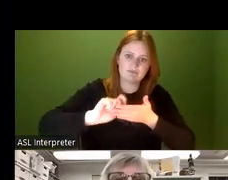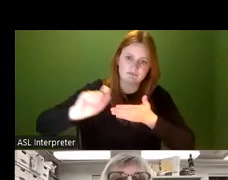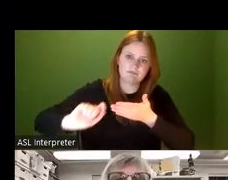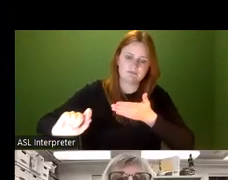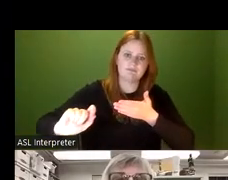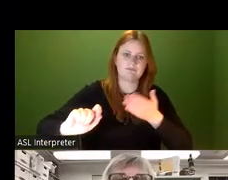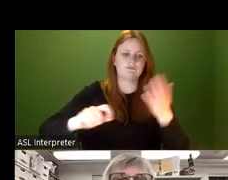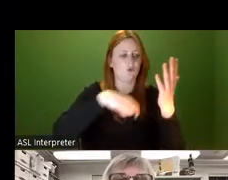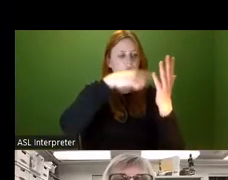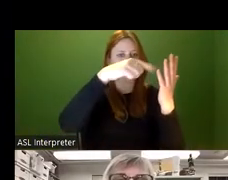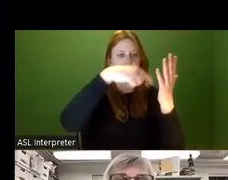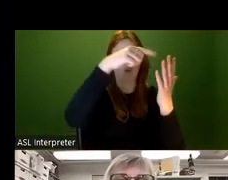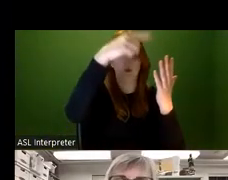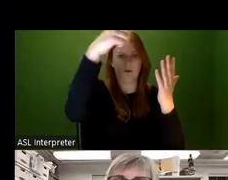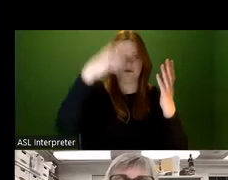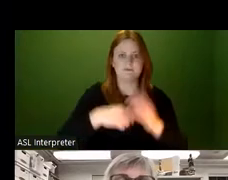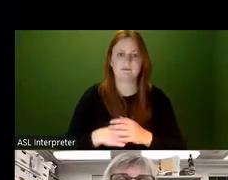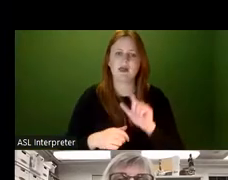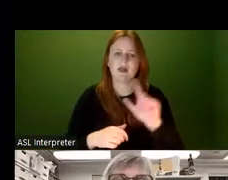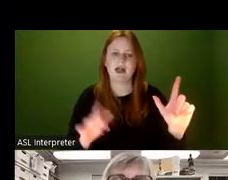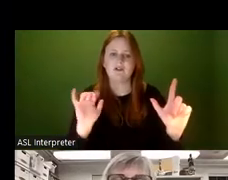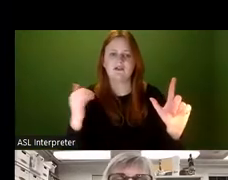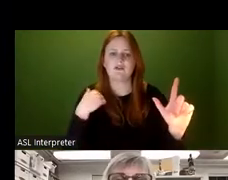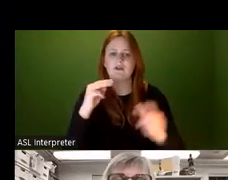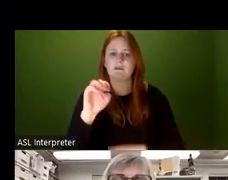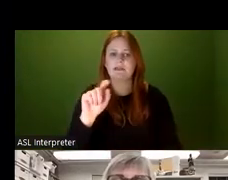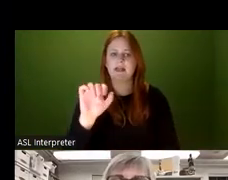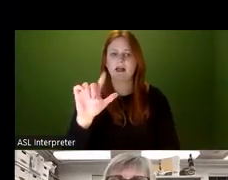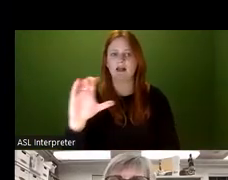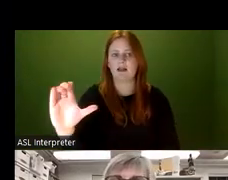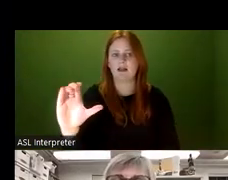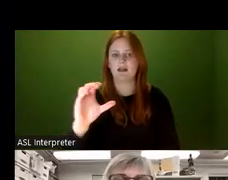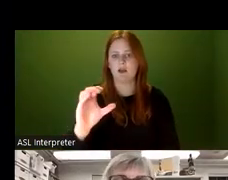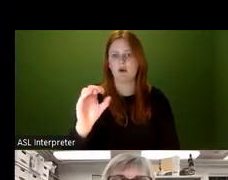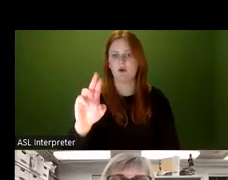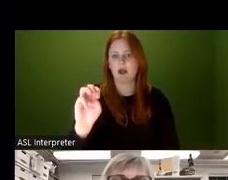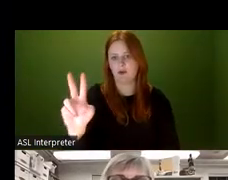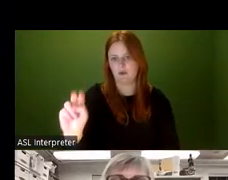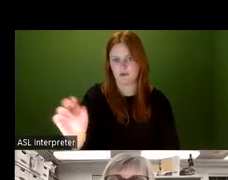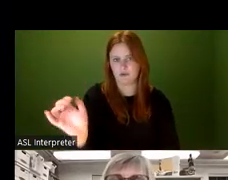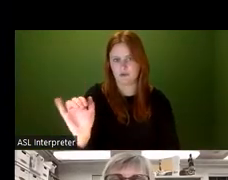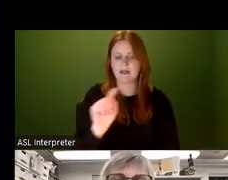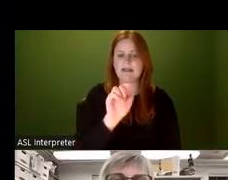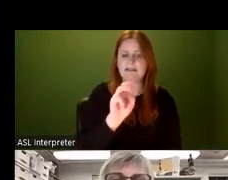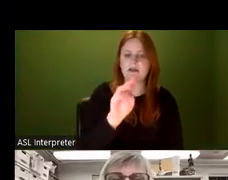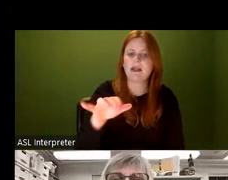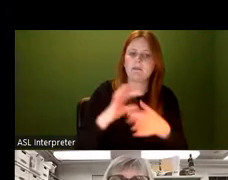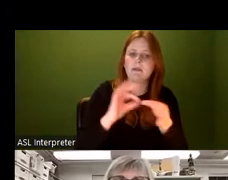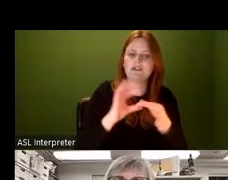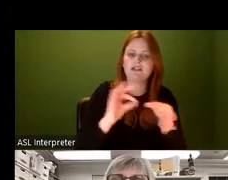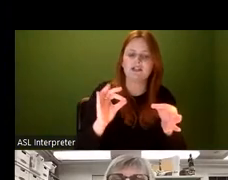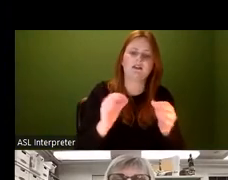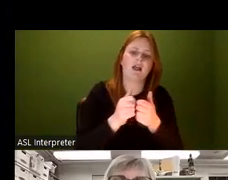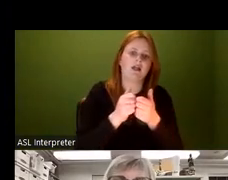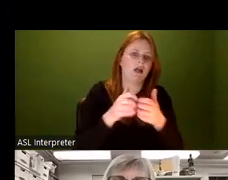one on the left also has a little bit of a metallic crown. And Tammy mentioned that loss of the tree